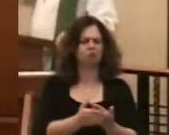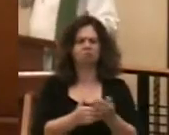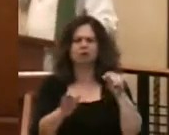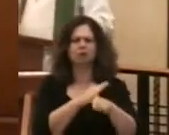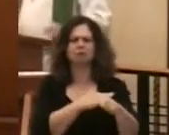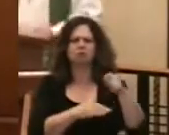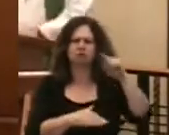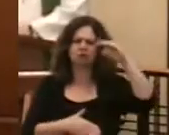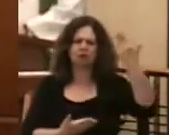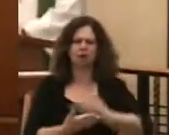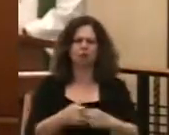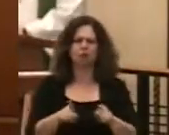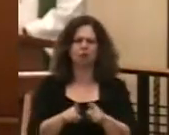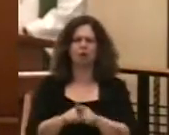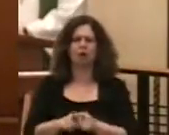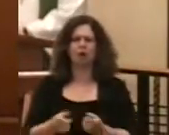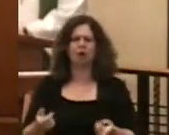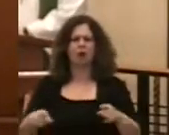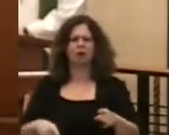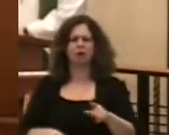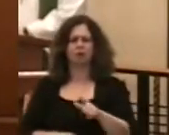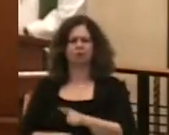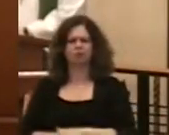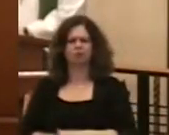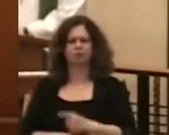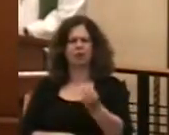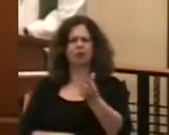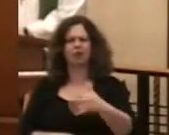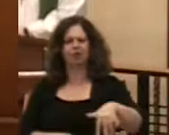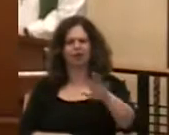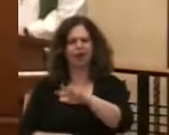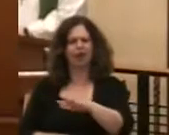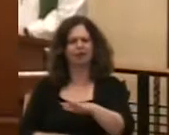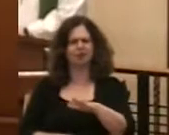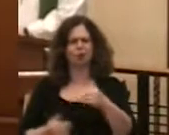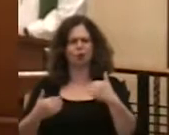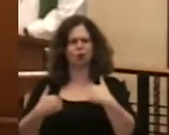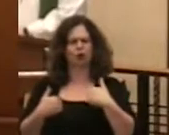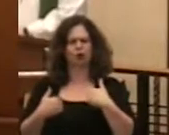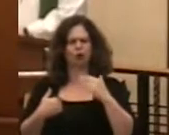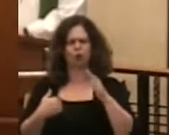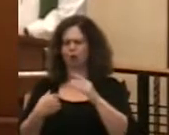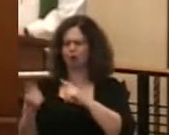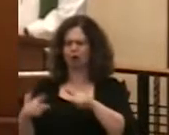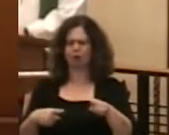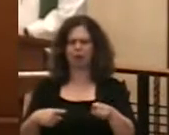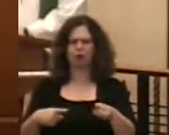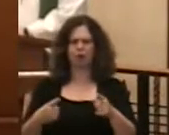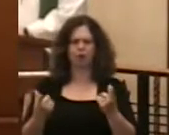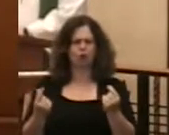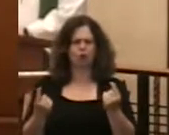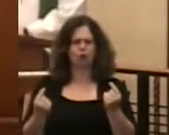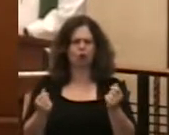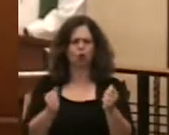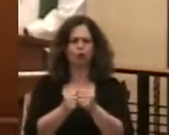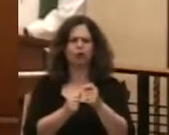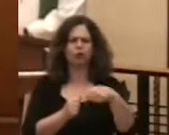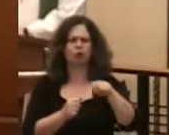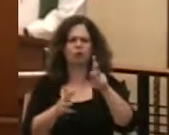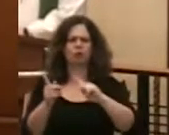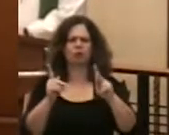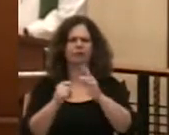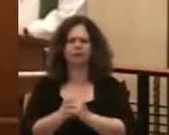Now, when the landowner comes, what will he do with those tenants?" They said to him, "He will put